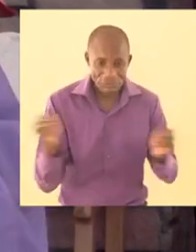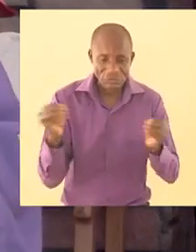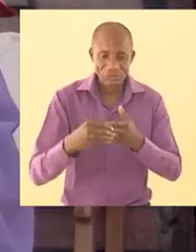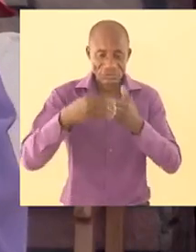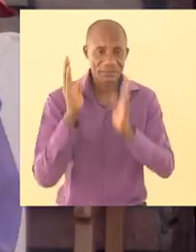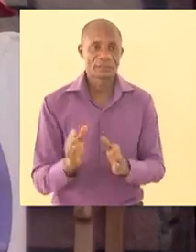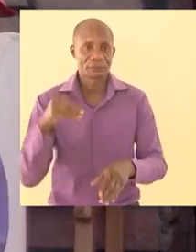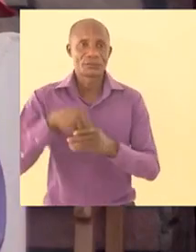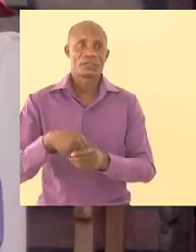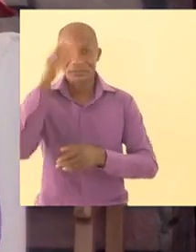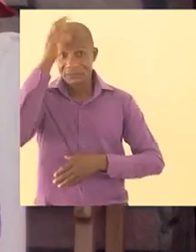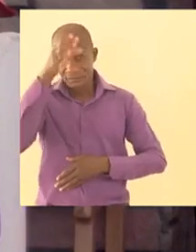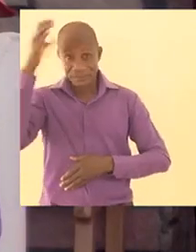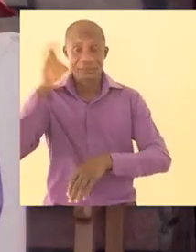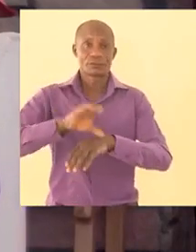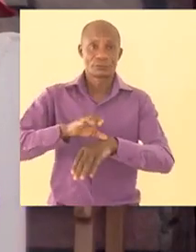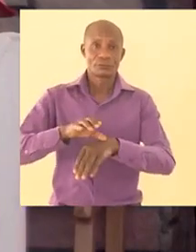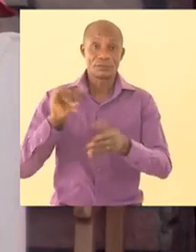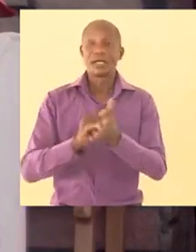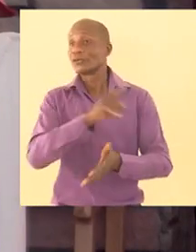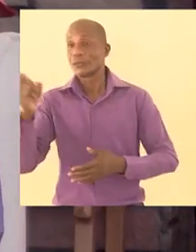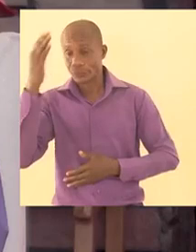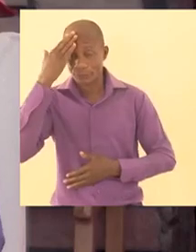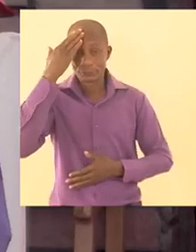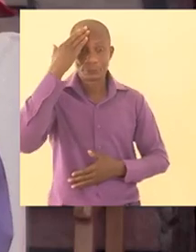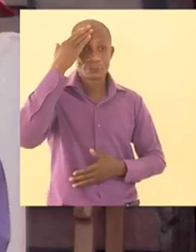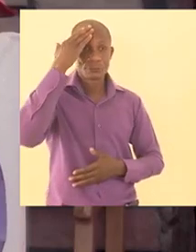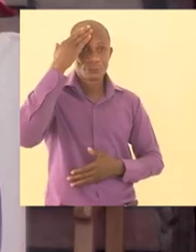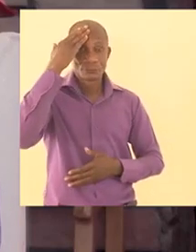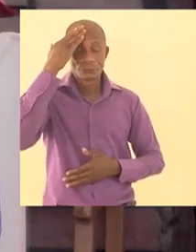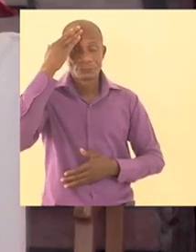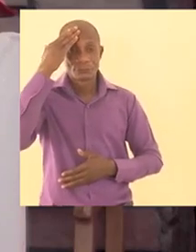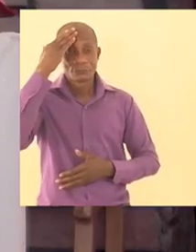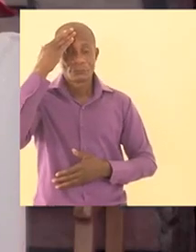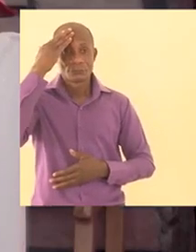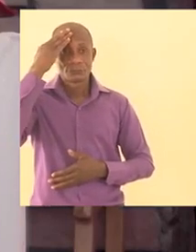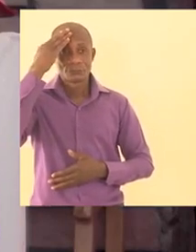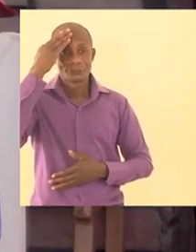leader in the Catholic Church that you know. I'm not saying that I know. That you know.